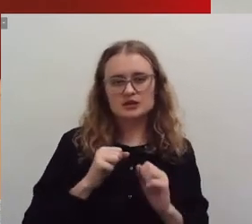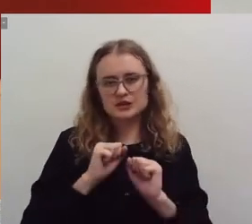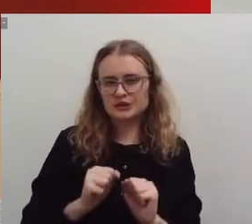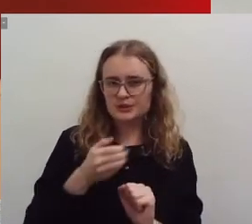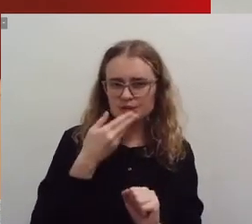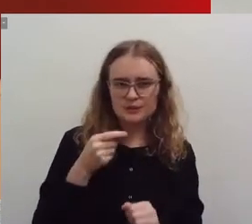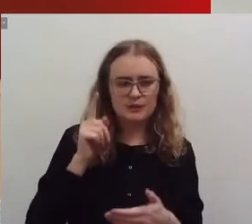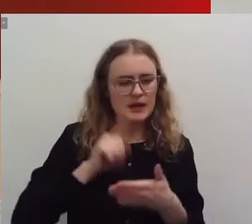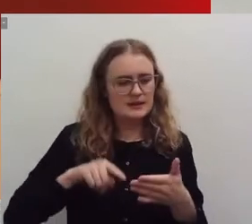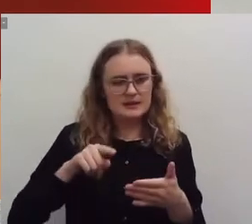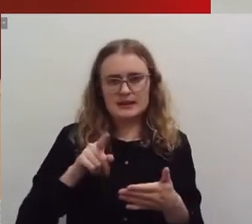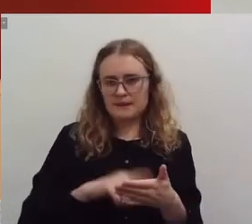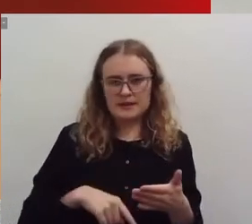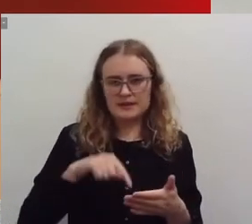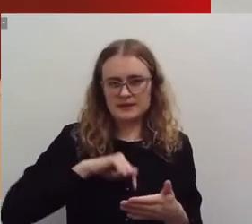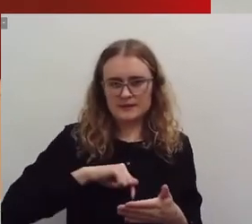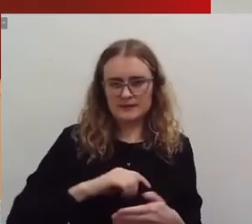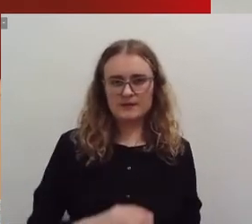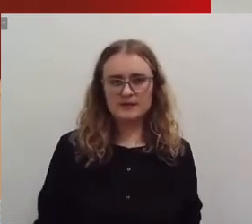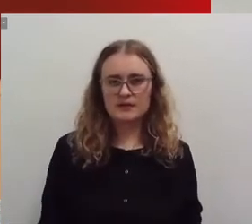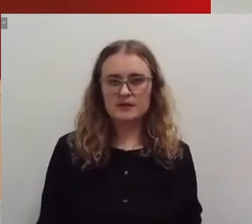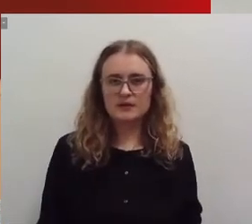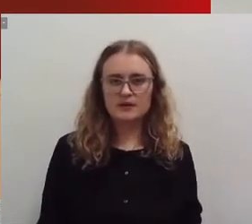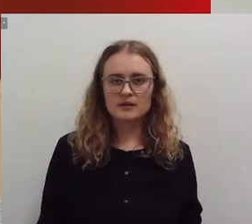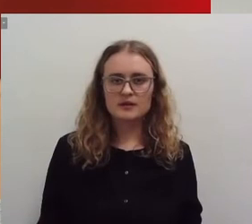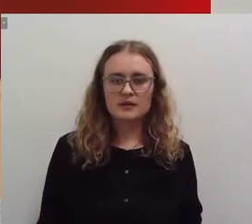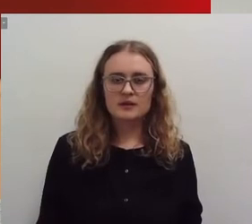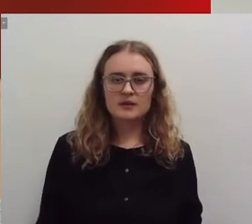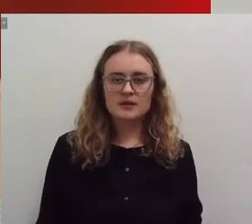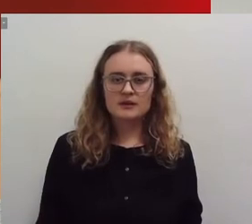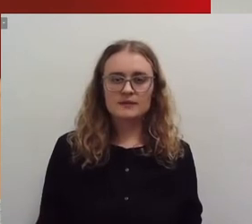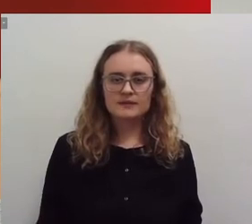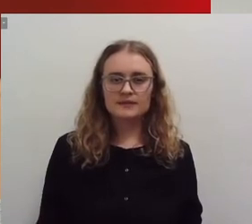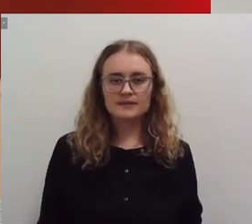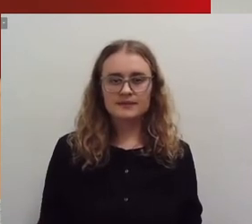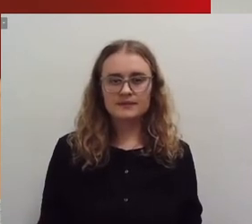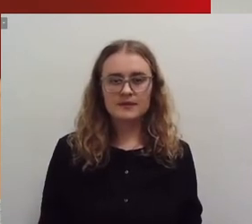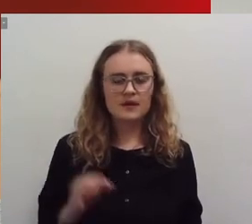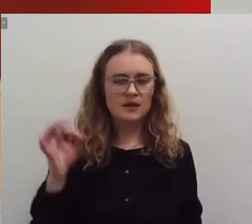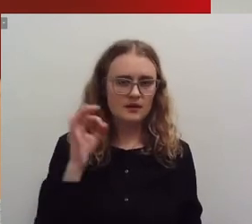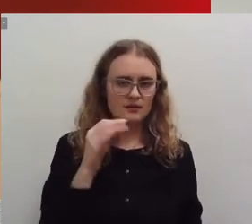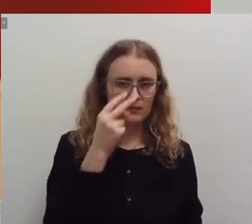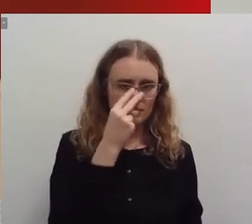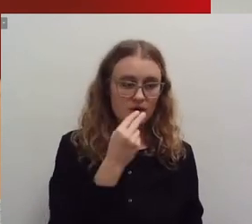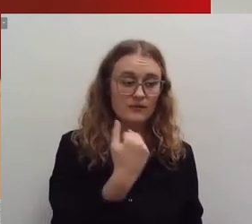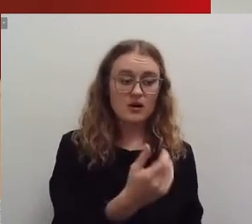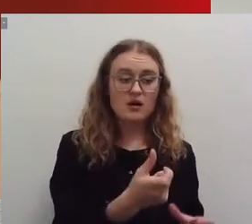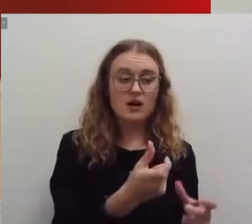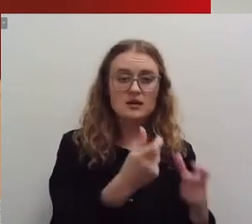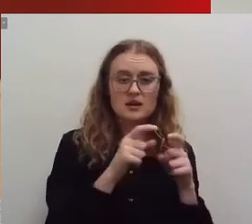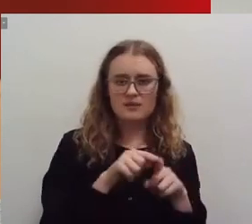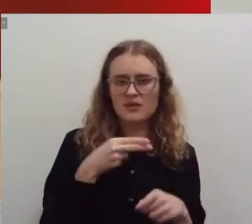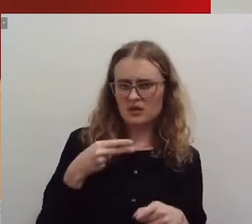that. And the most they can get the answer no, it's harder to him ask